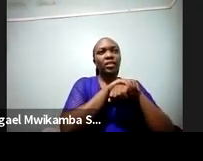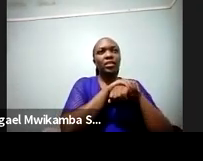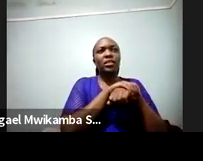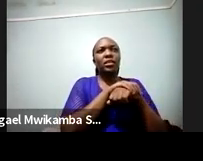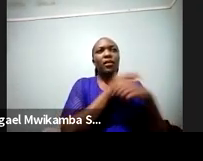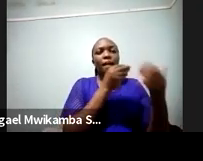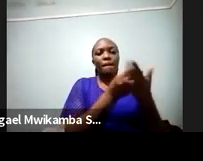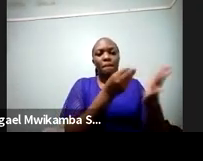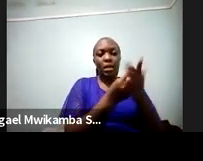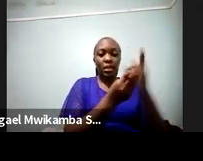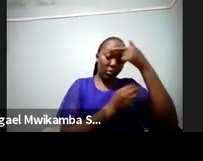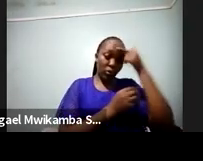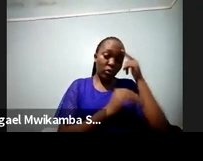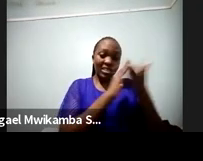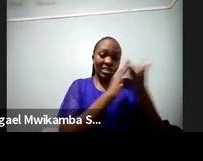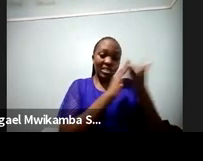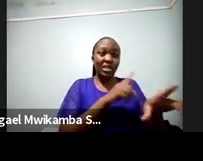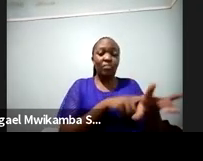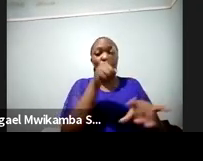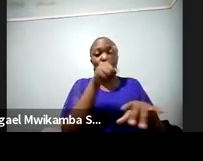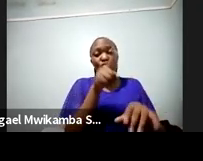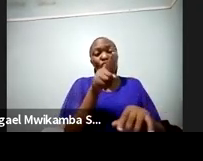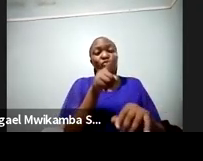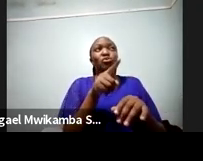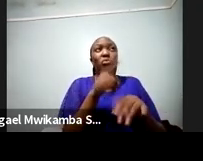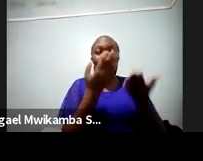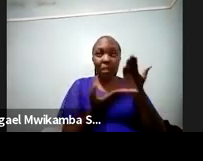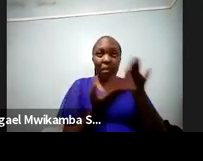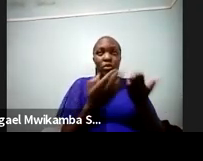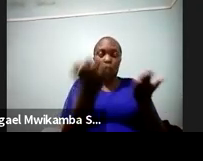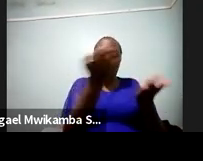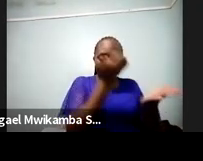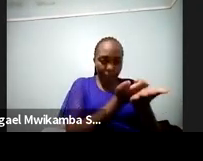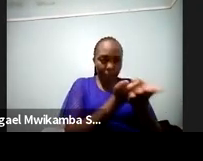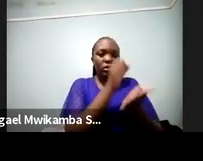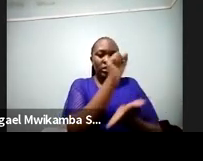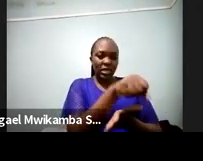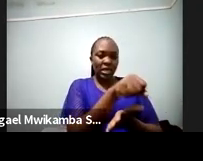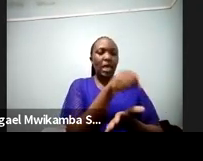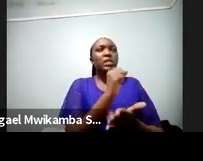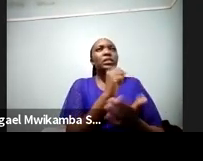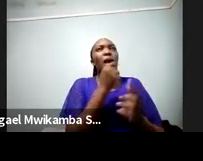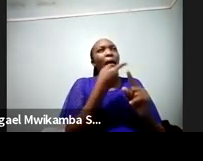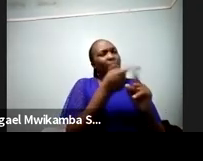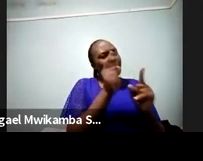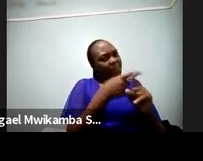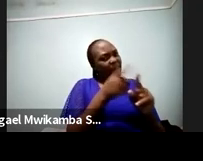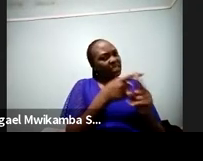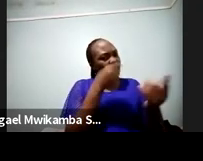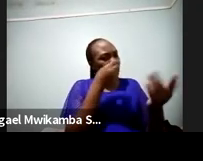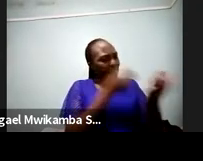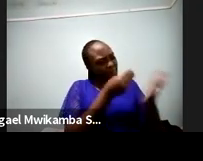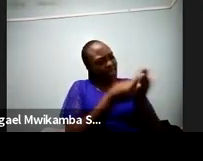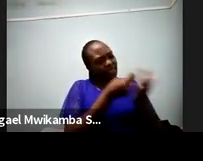even enough for you to save. Yes. Because you have to pay recurrent bills like rent, water,